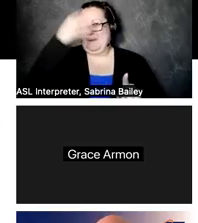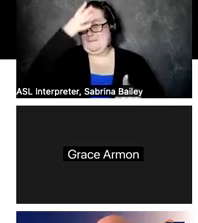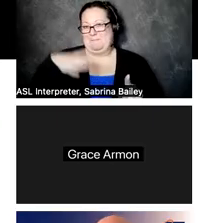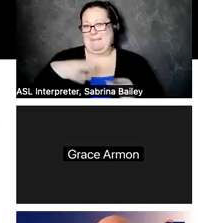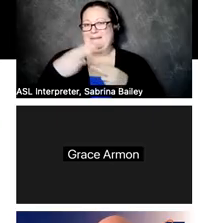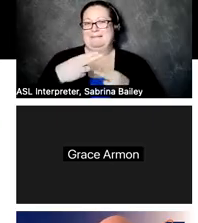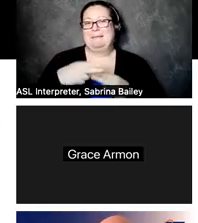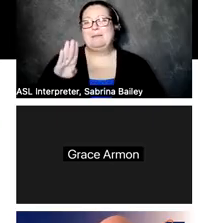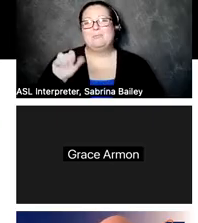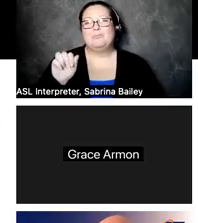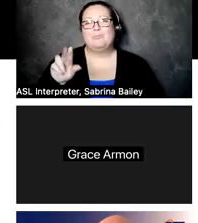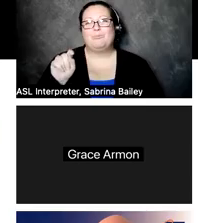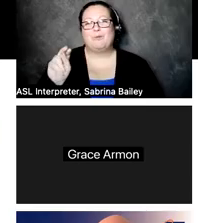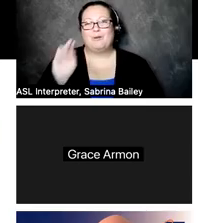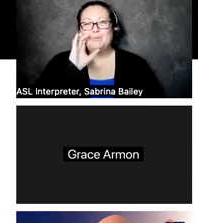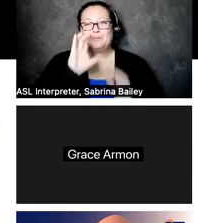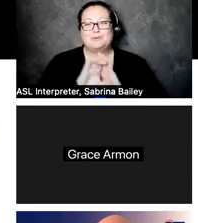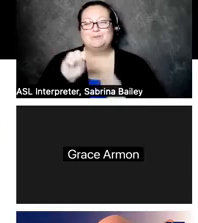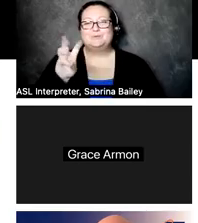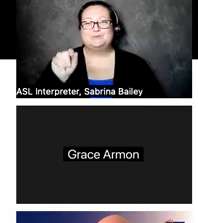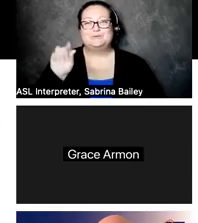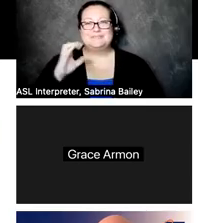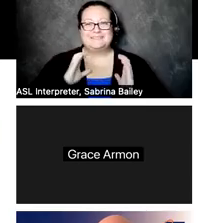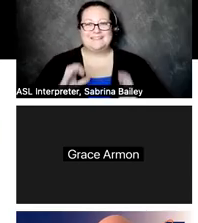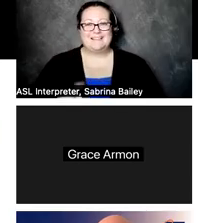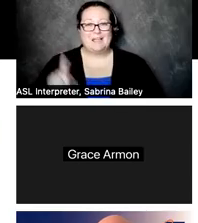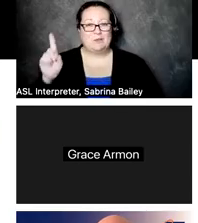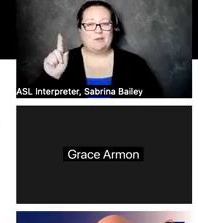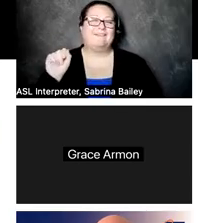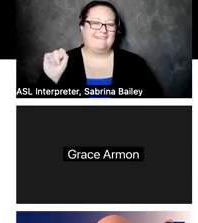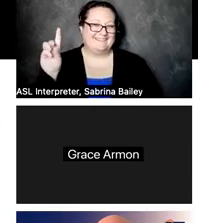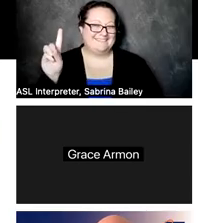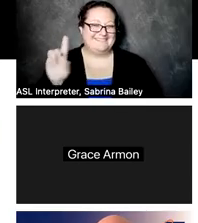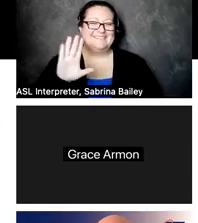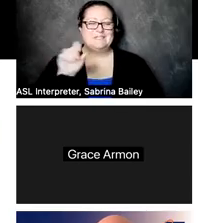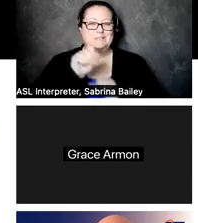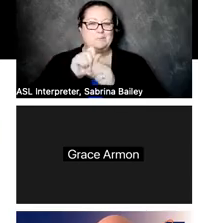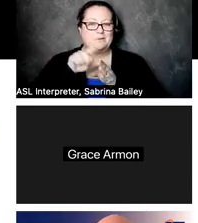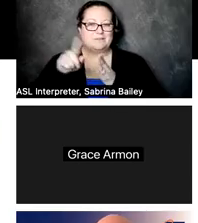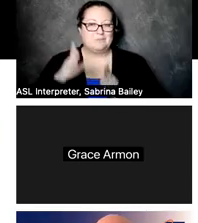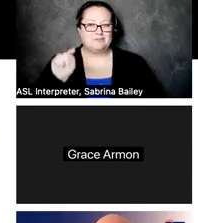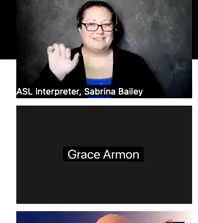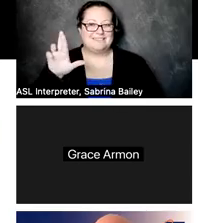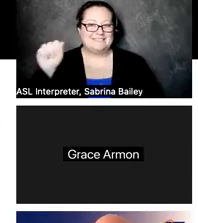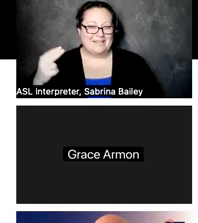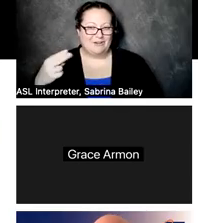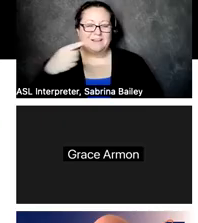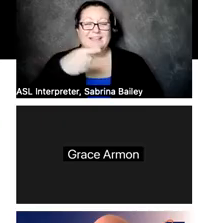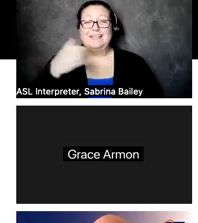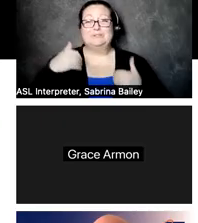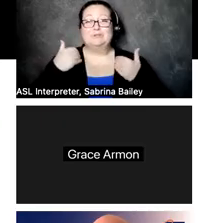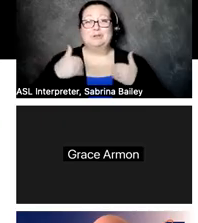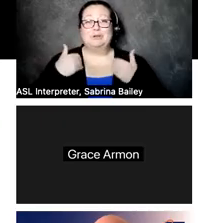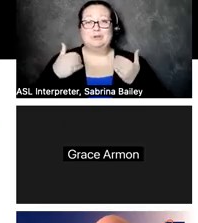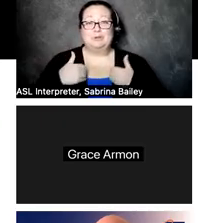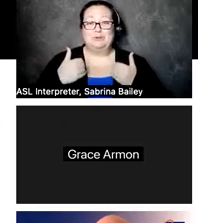Barton. He is a SWTCIE client over at AID. His employment specialist is Tara, and he is a youth contemplator.